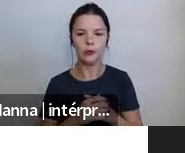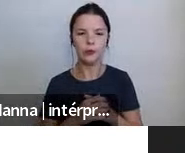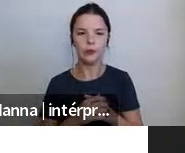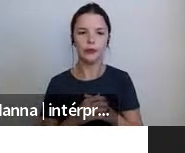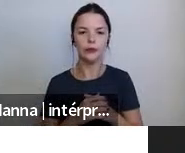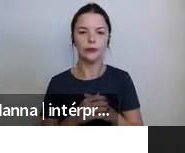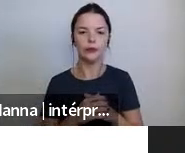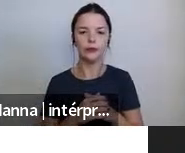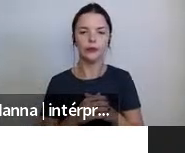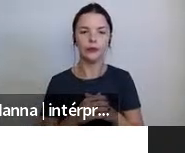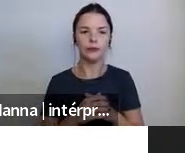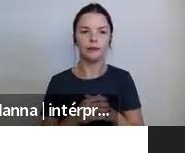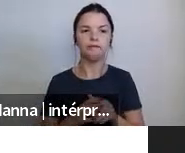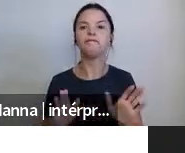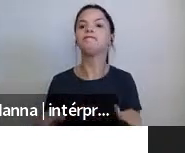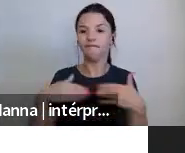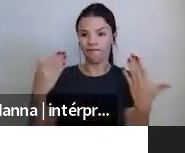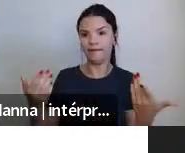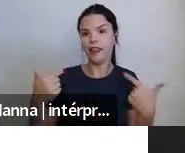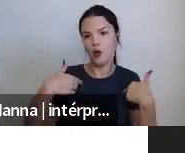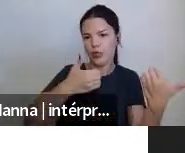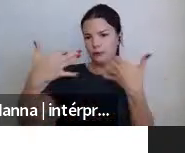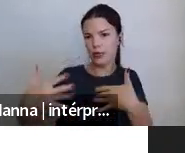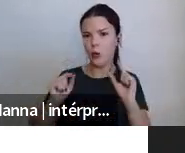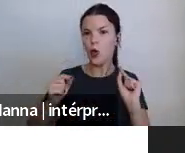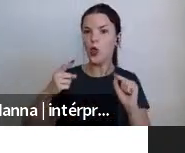So we used Meir's